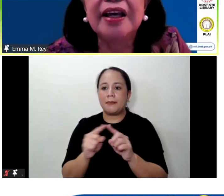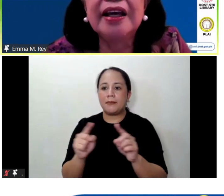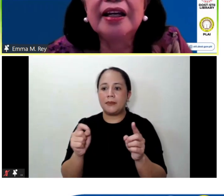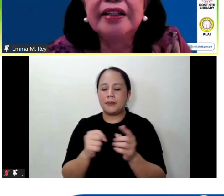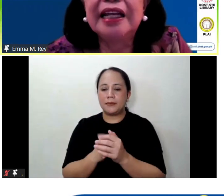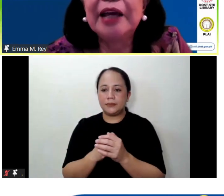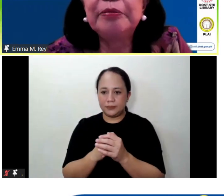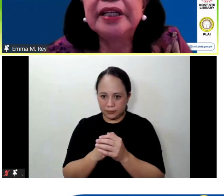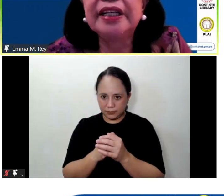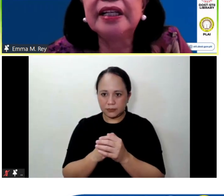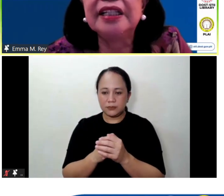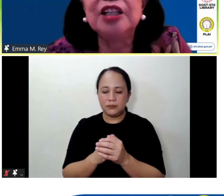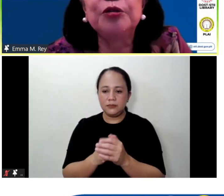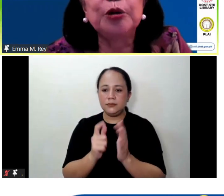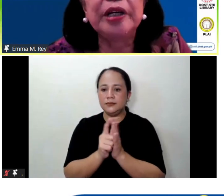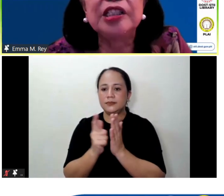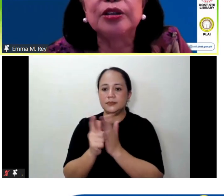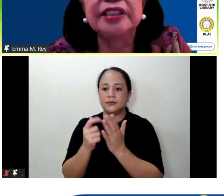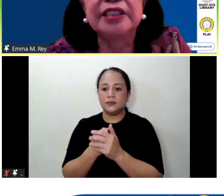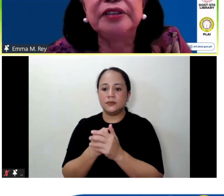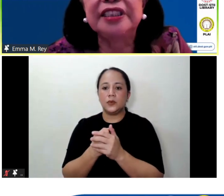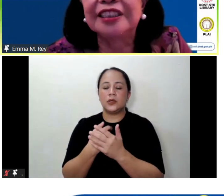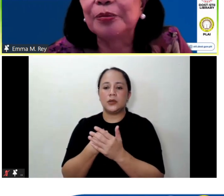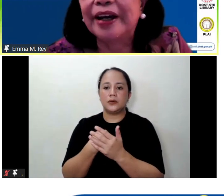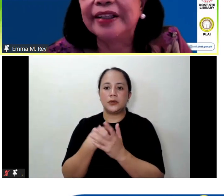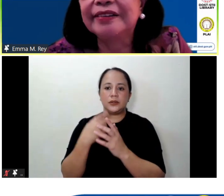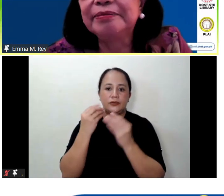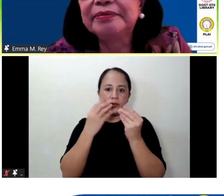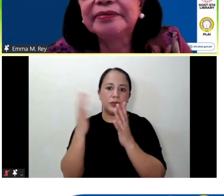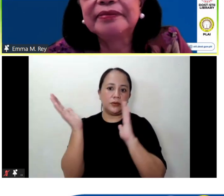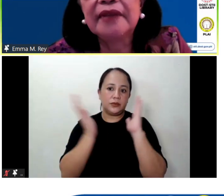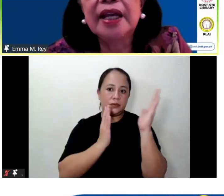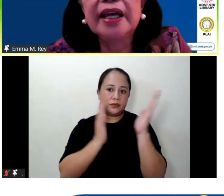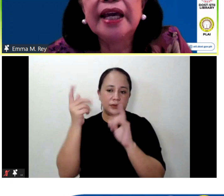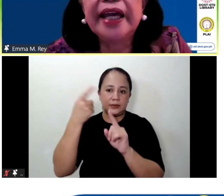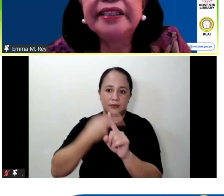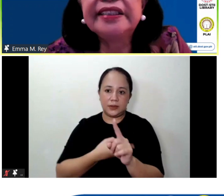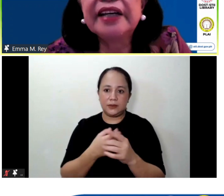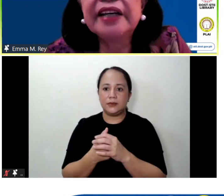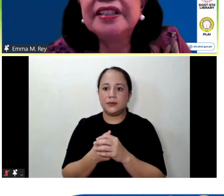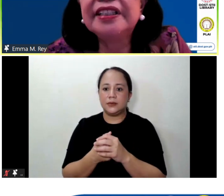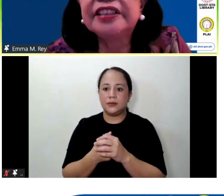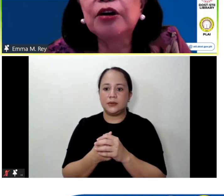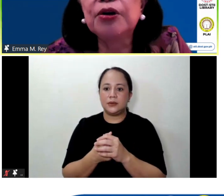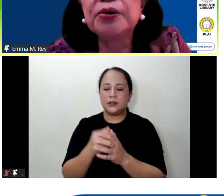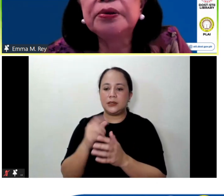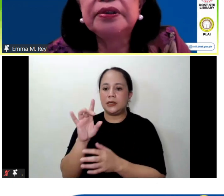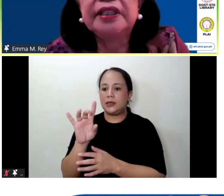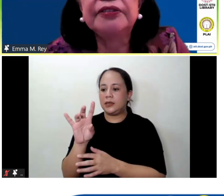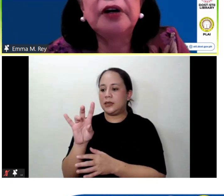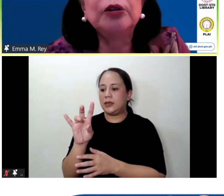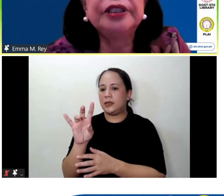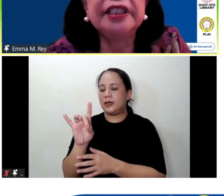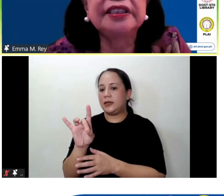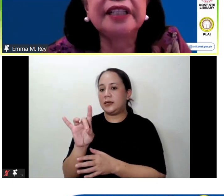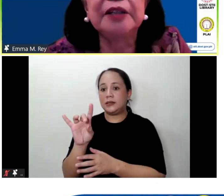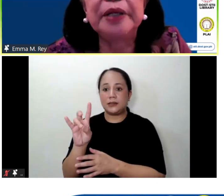within the Library and Information Services Month. 87 years ago,